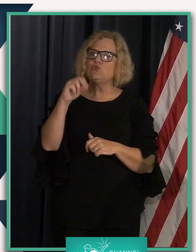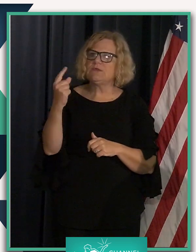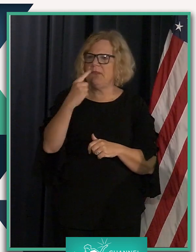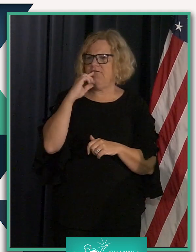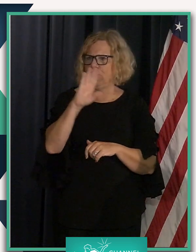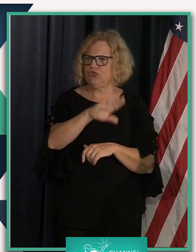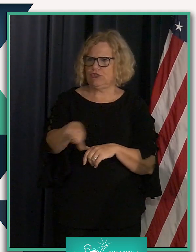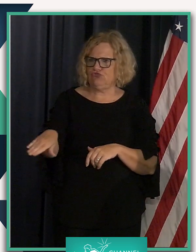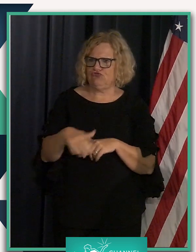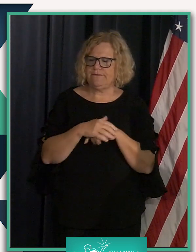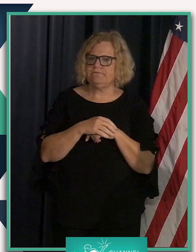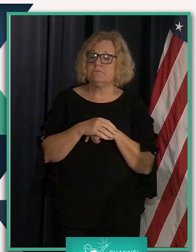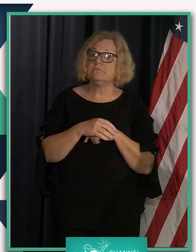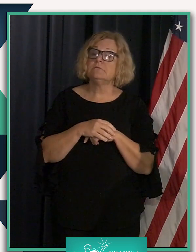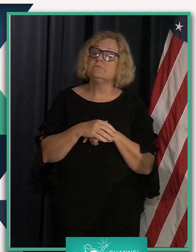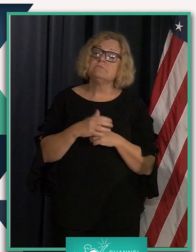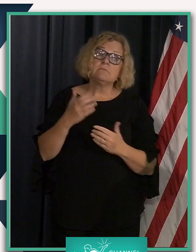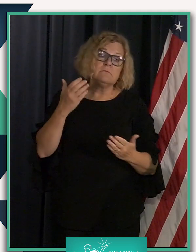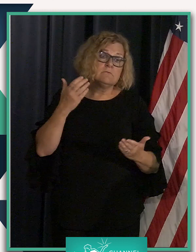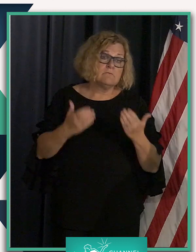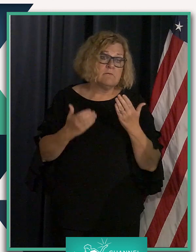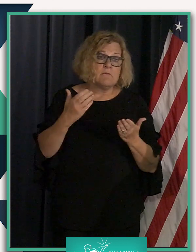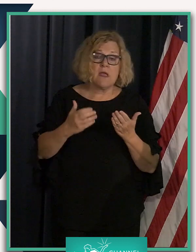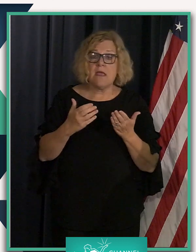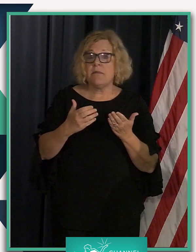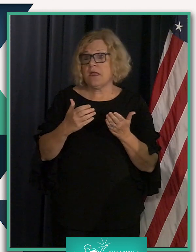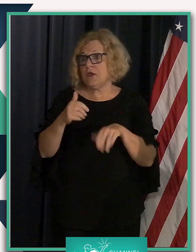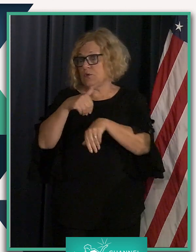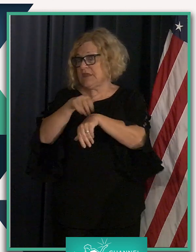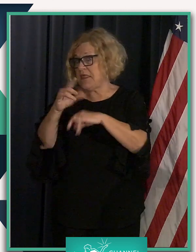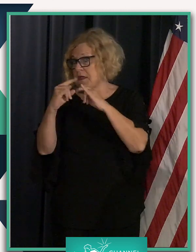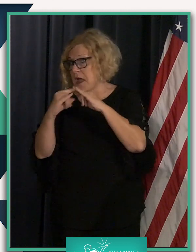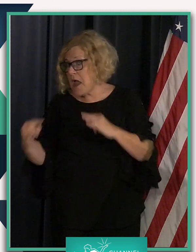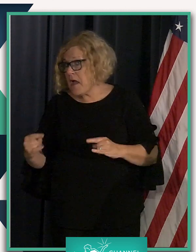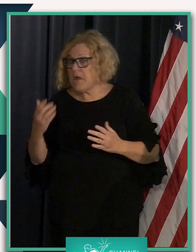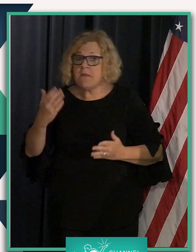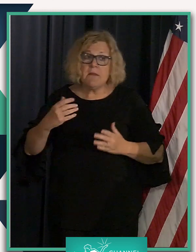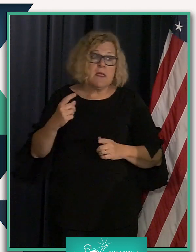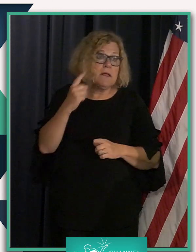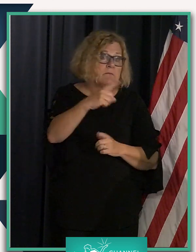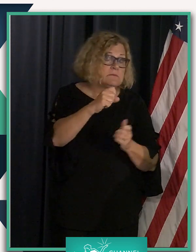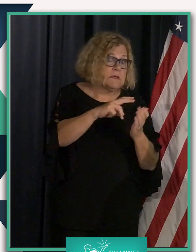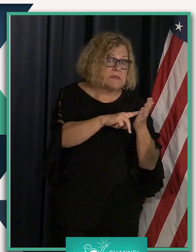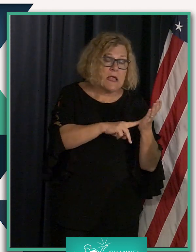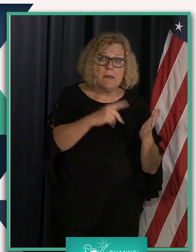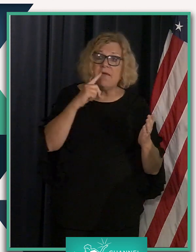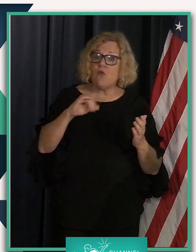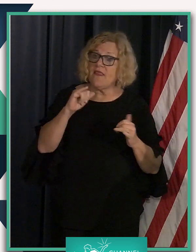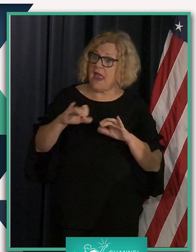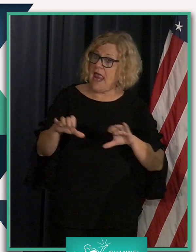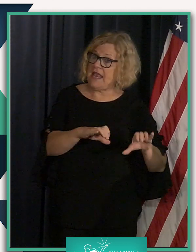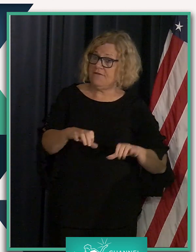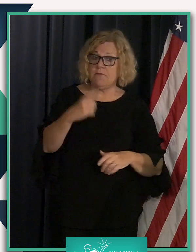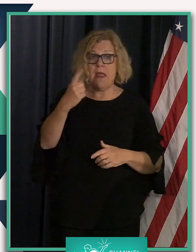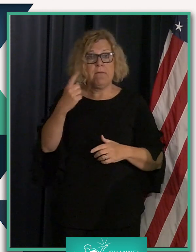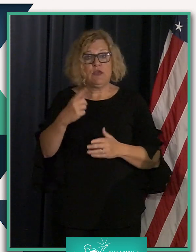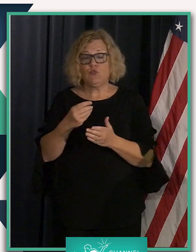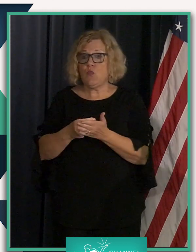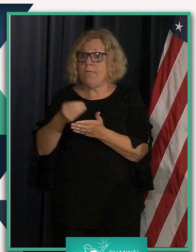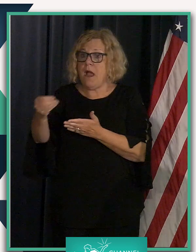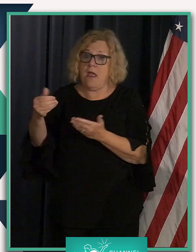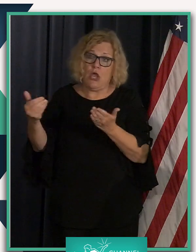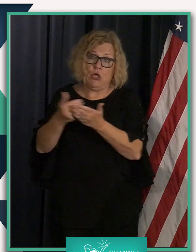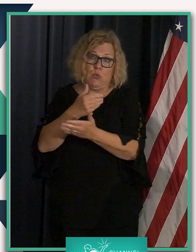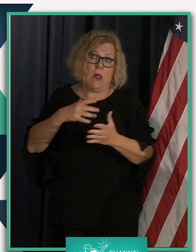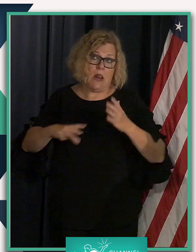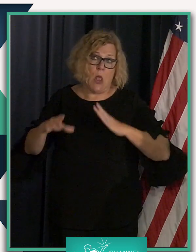your children. And maybe it is to send them to that camp they wanted to go to. Maybe it is to get them signed up for that activity. Maybe it's to buy them a new